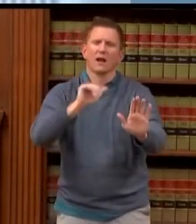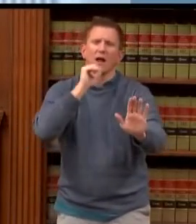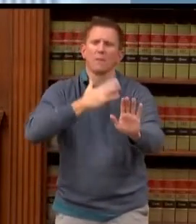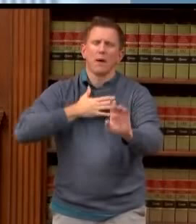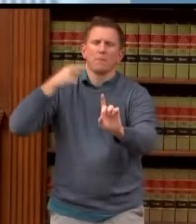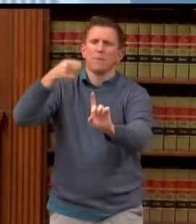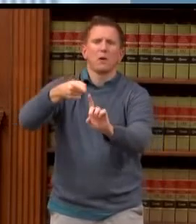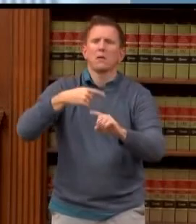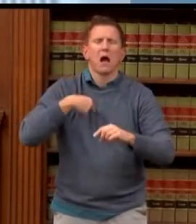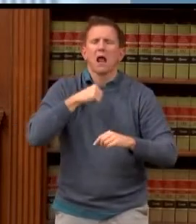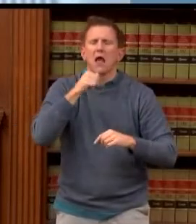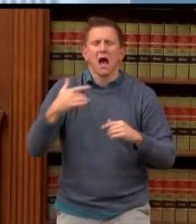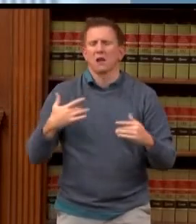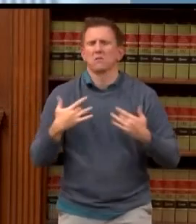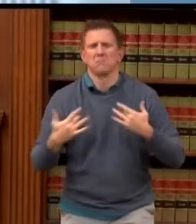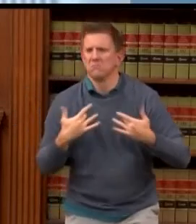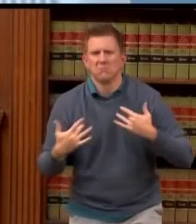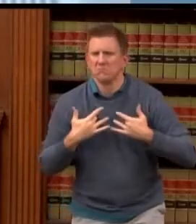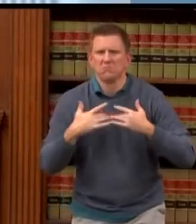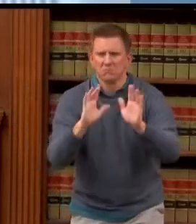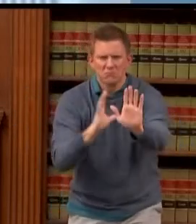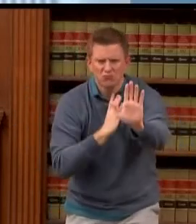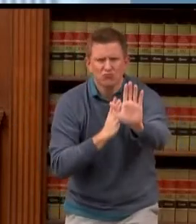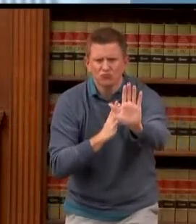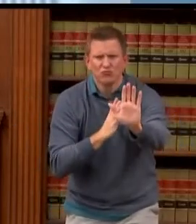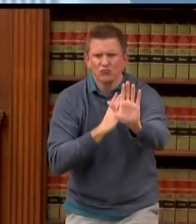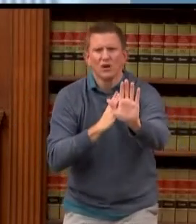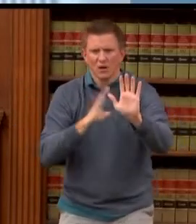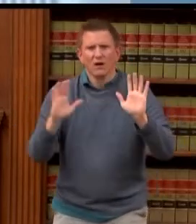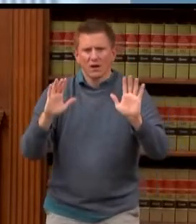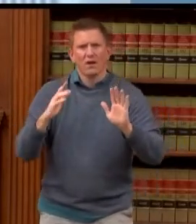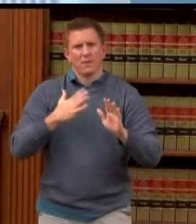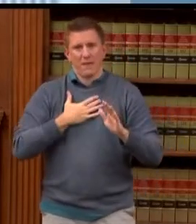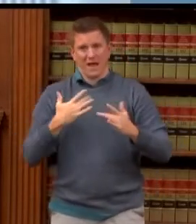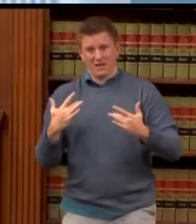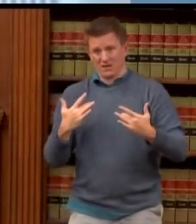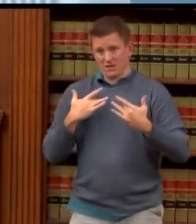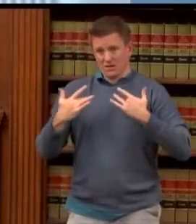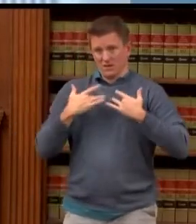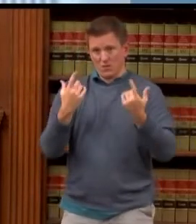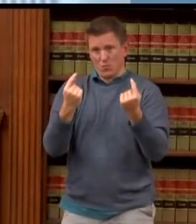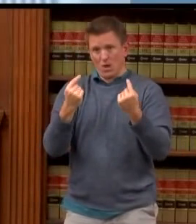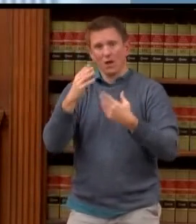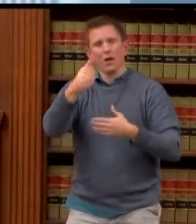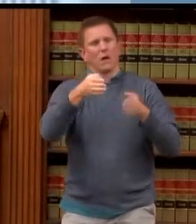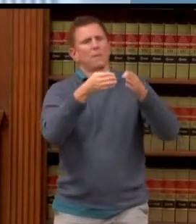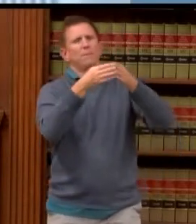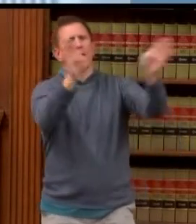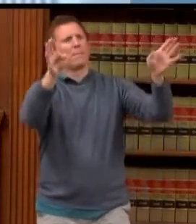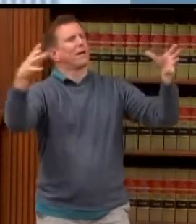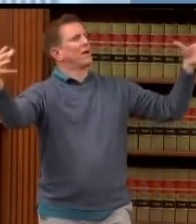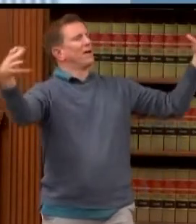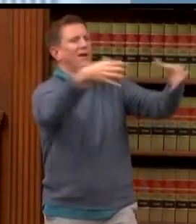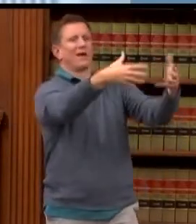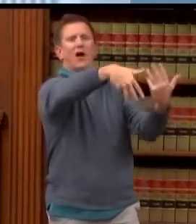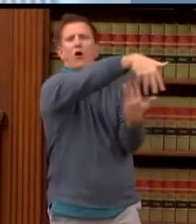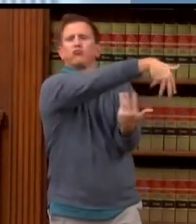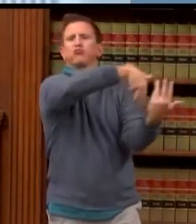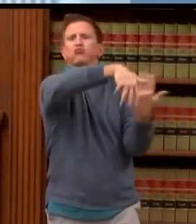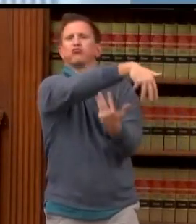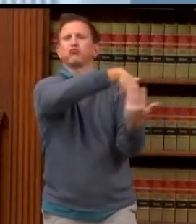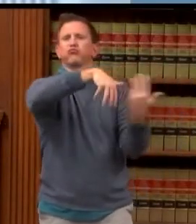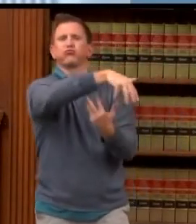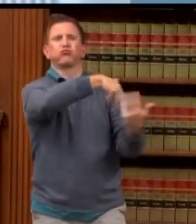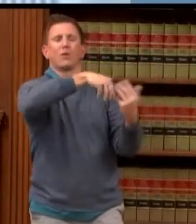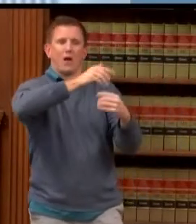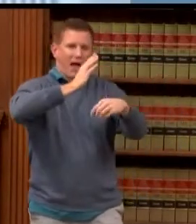in this order. What we're concerned about is the public commingling after 10 p.m. If you decide to go for a run,